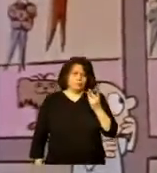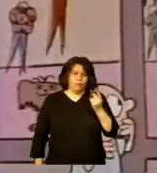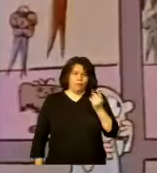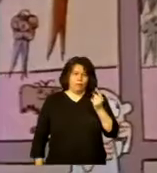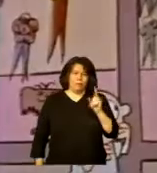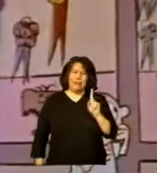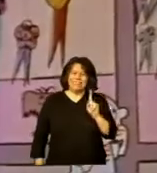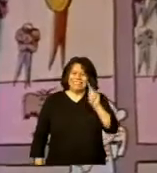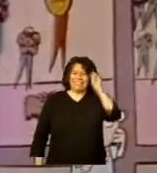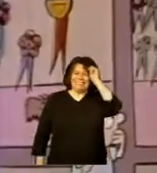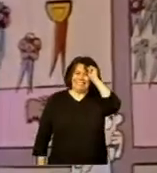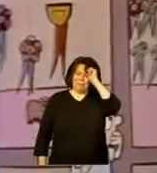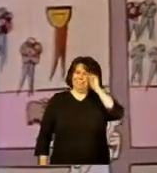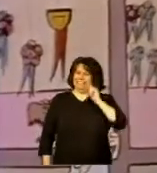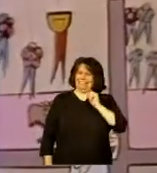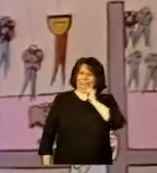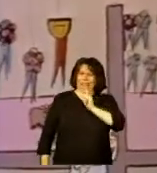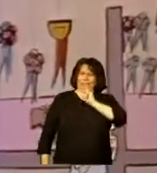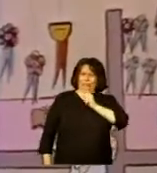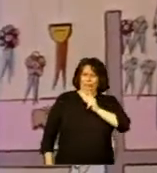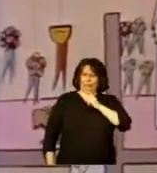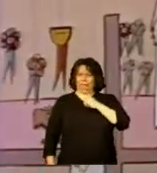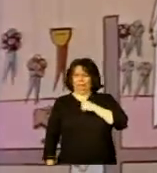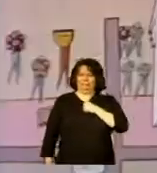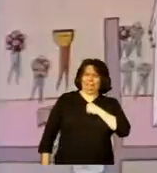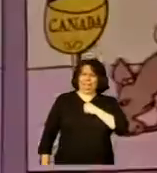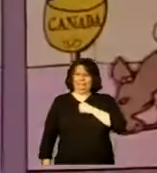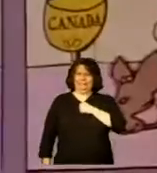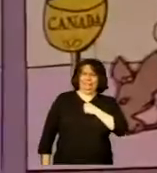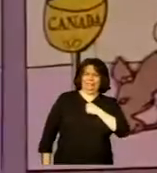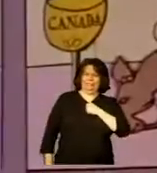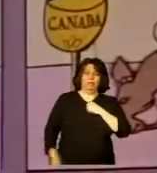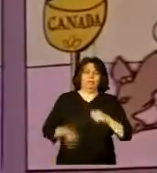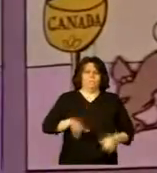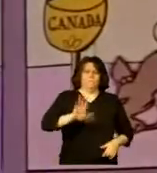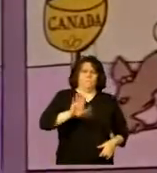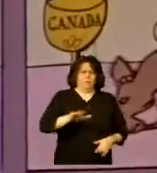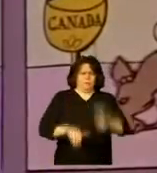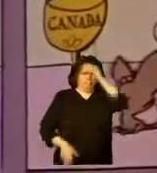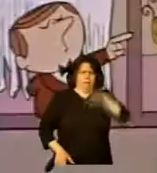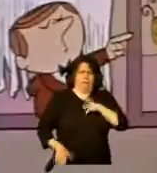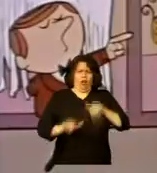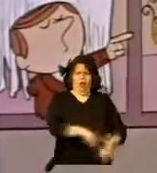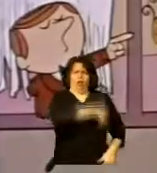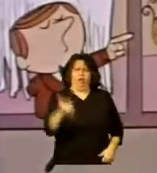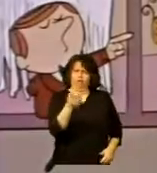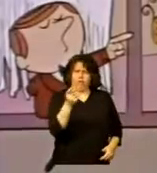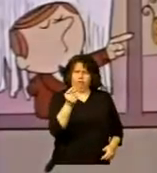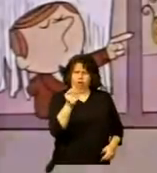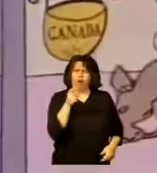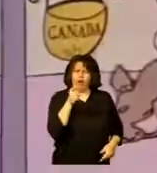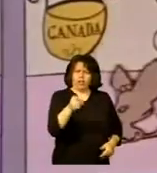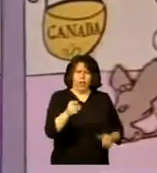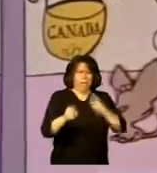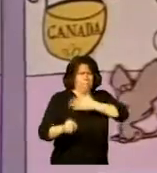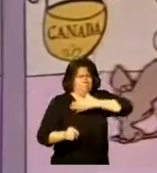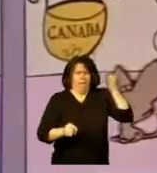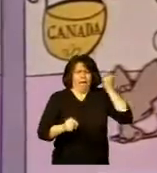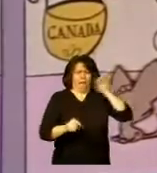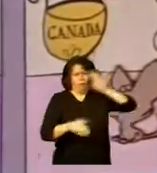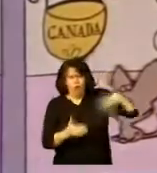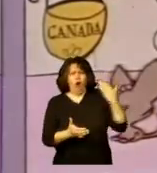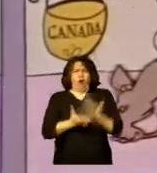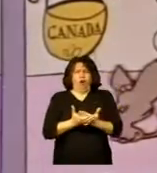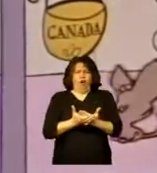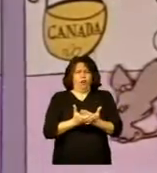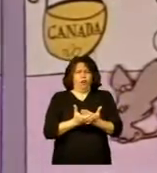still, Tommy wasn't completely satisfied. And look at this one, said the man. He is